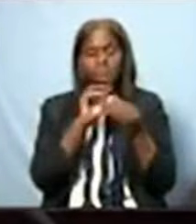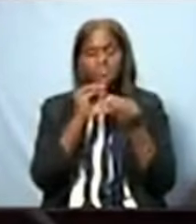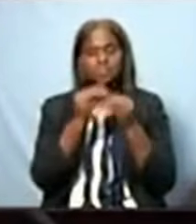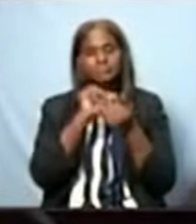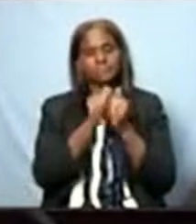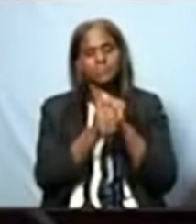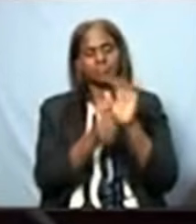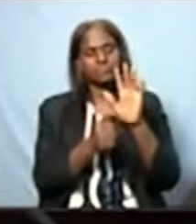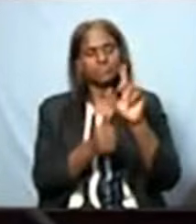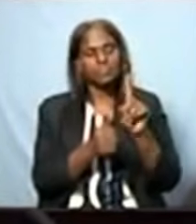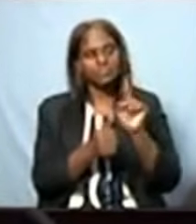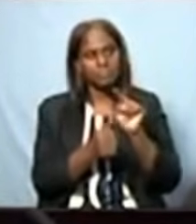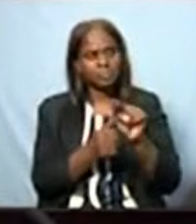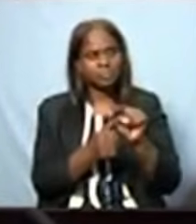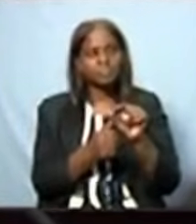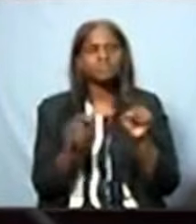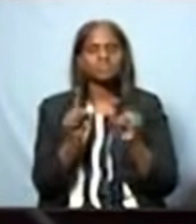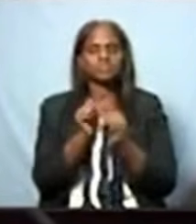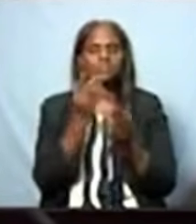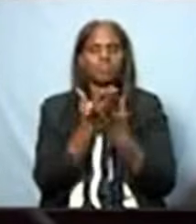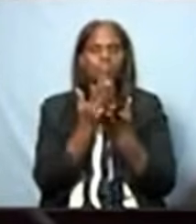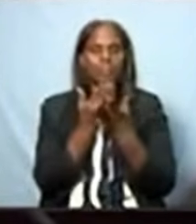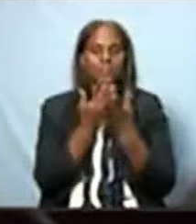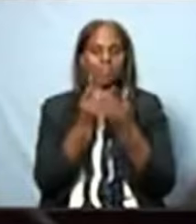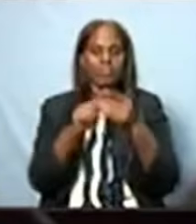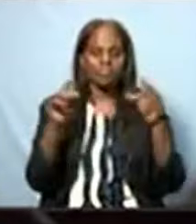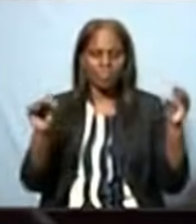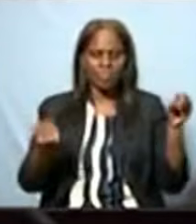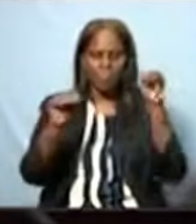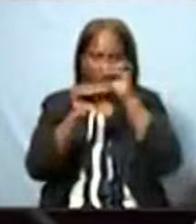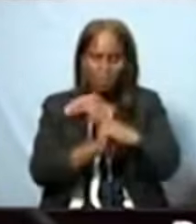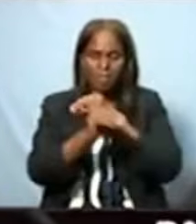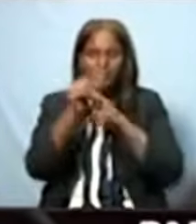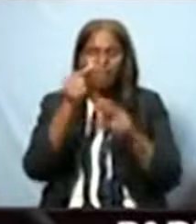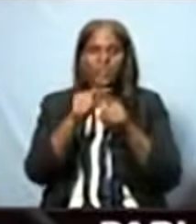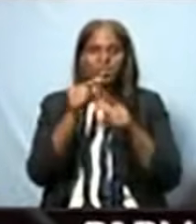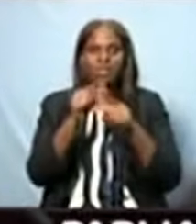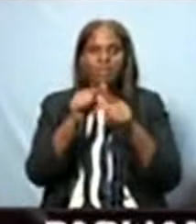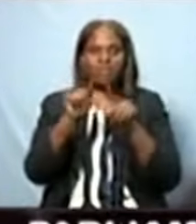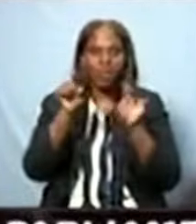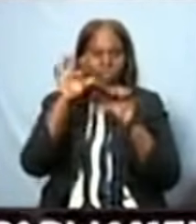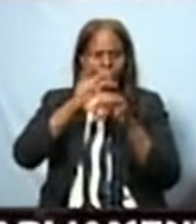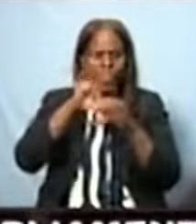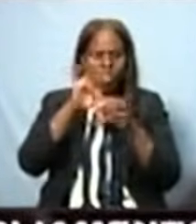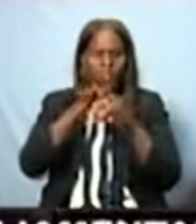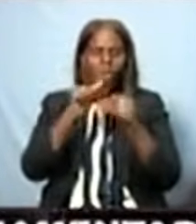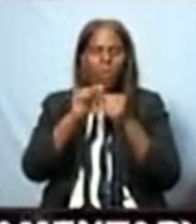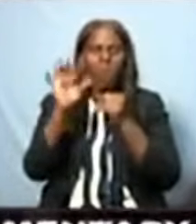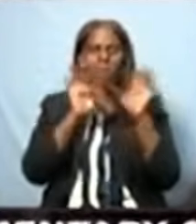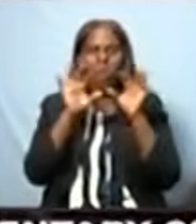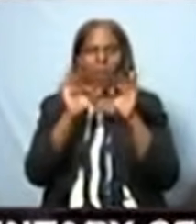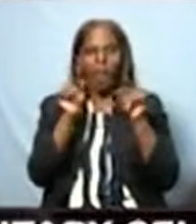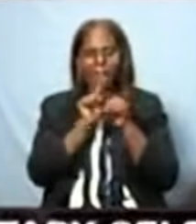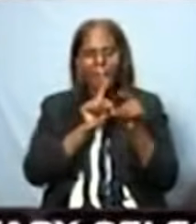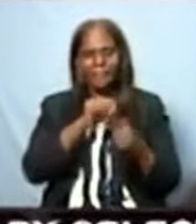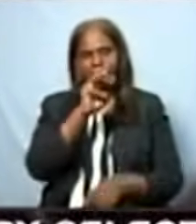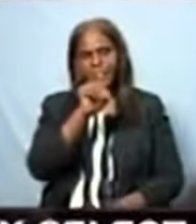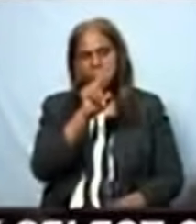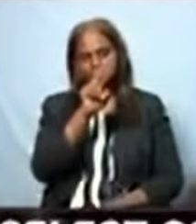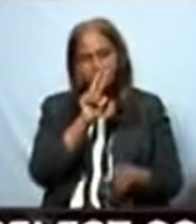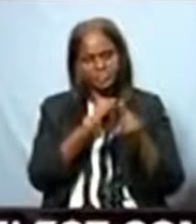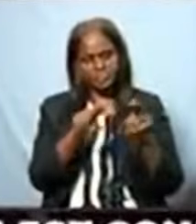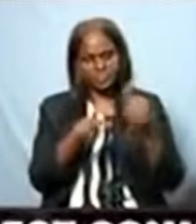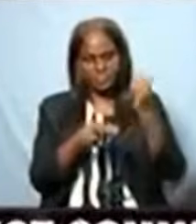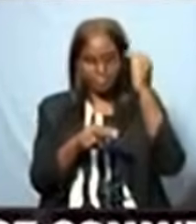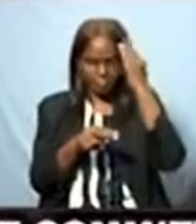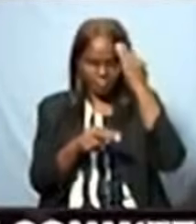51, is proposing to replace the word election with nomination. Mr. Chairperson, you need to